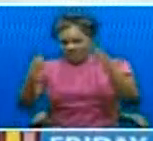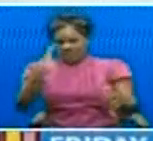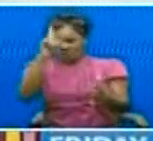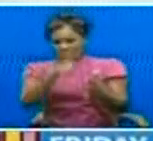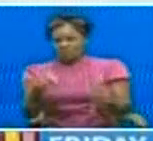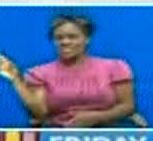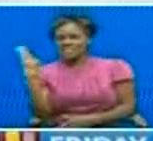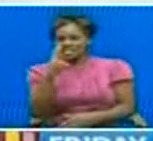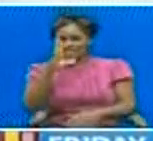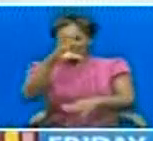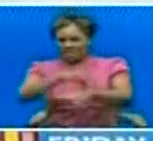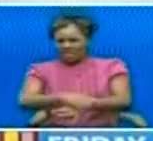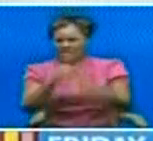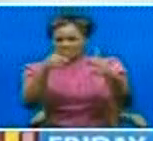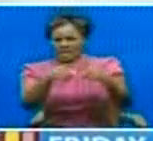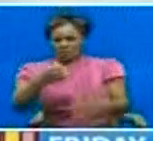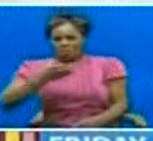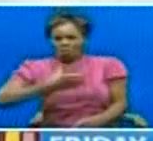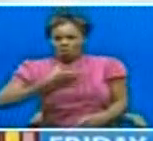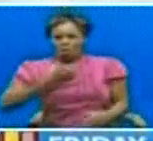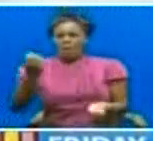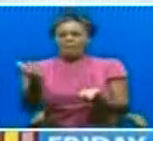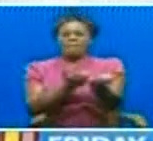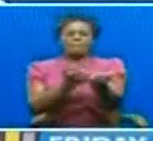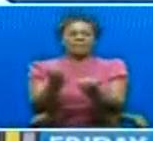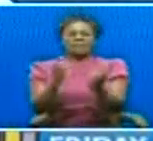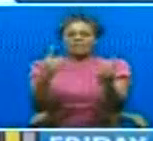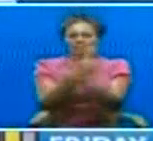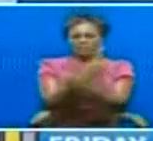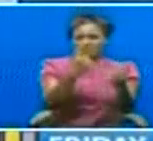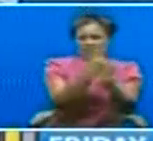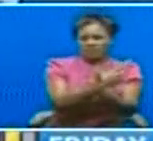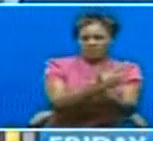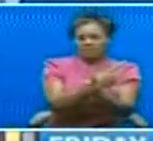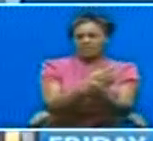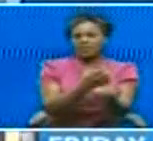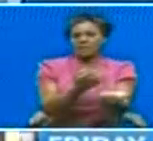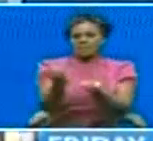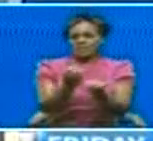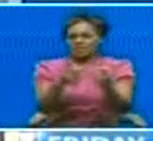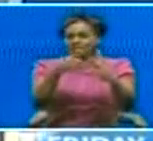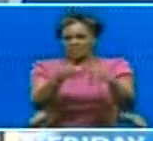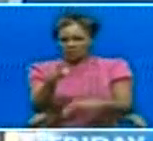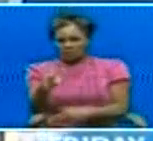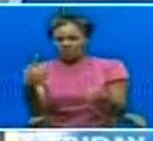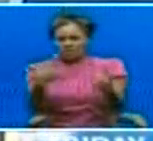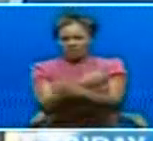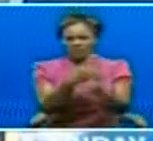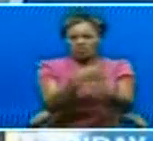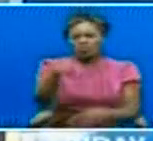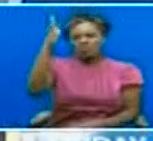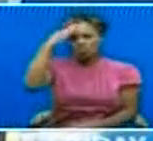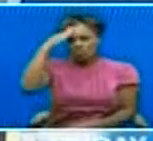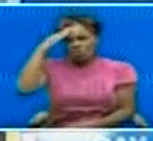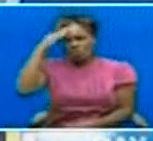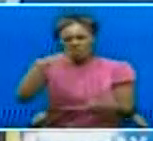the risk and start my own business. All right, so yes. In different circles, talking about the business that you started, mm. in different circles you're known as